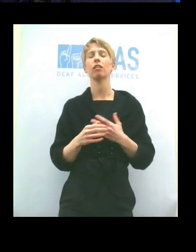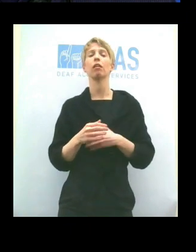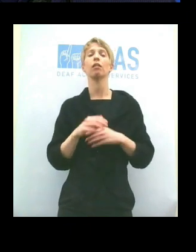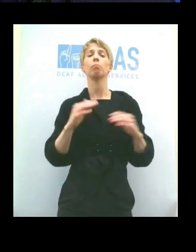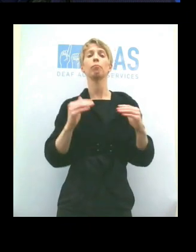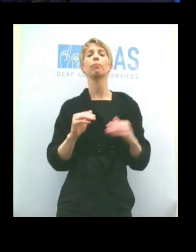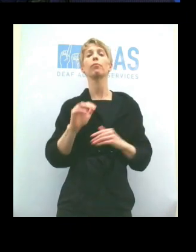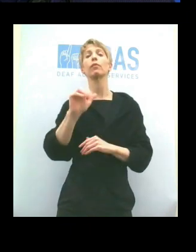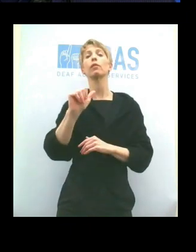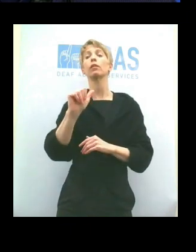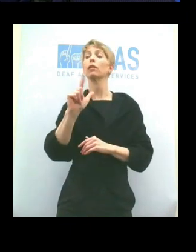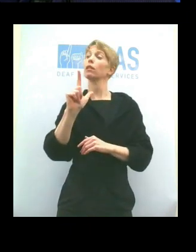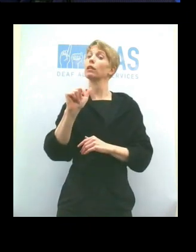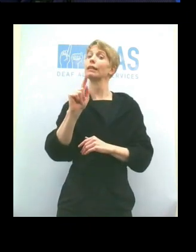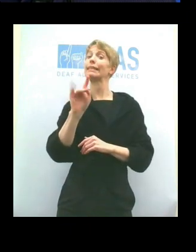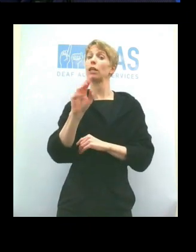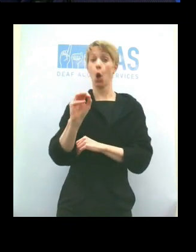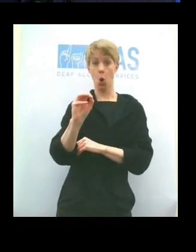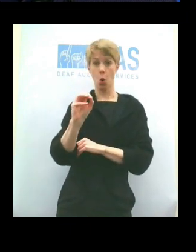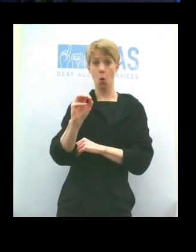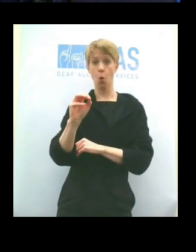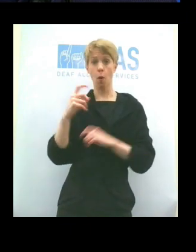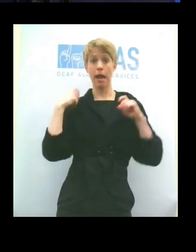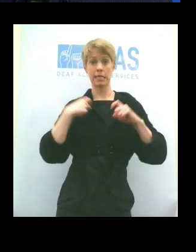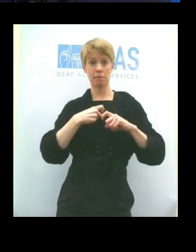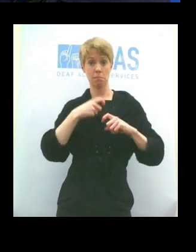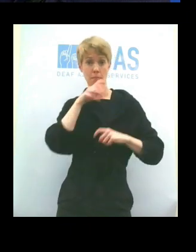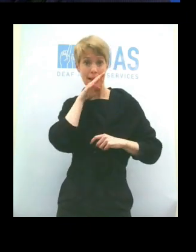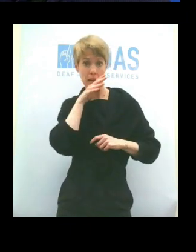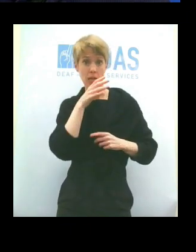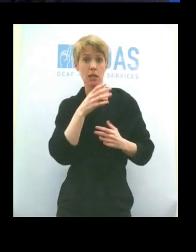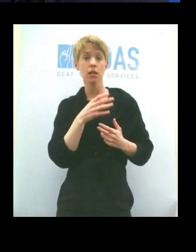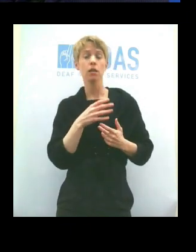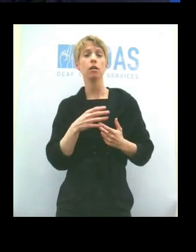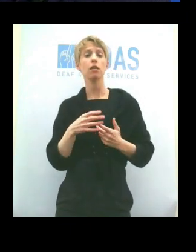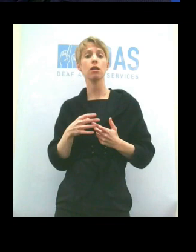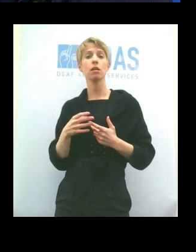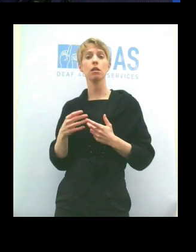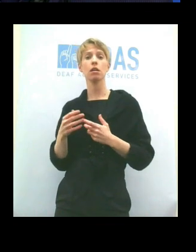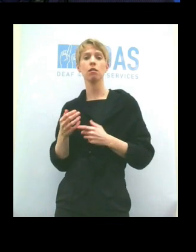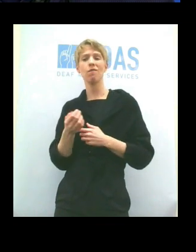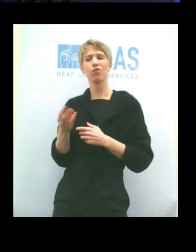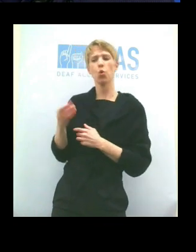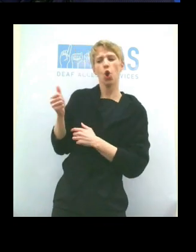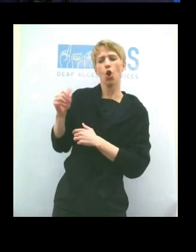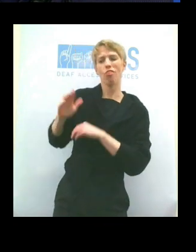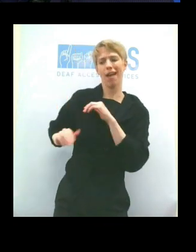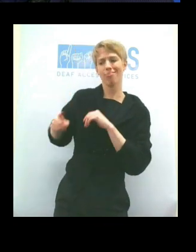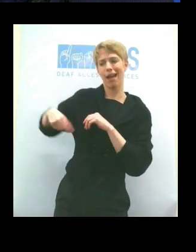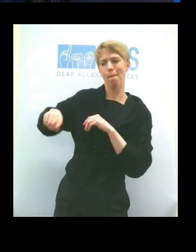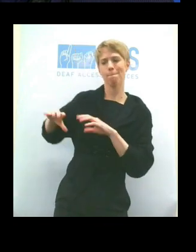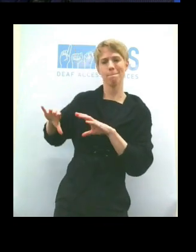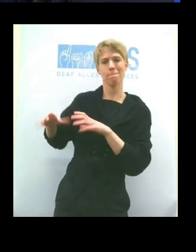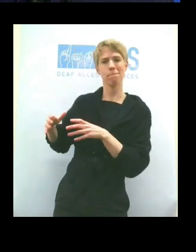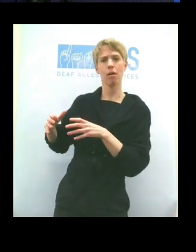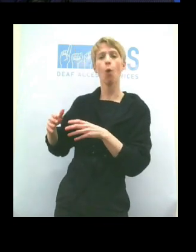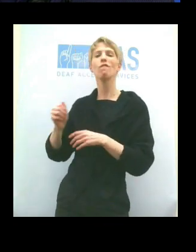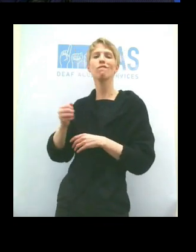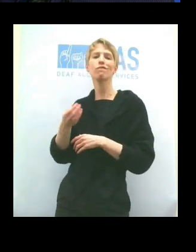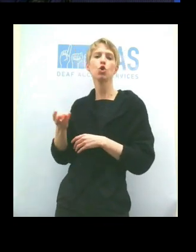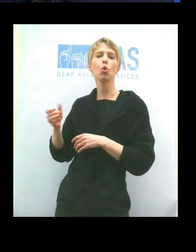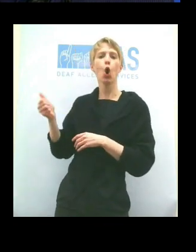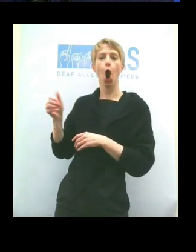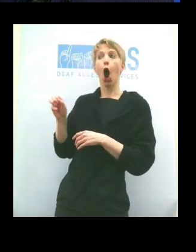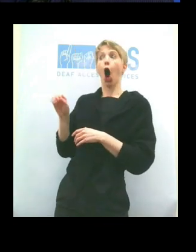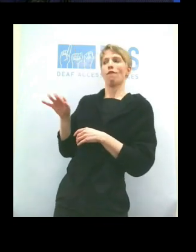Hispanic designation of ethnicity is still much smaller than what the actual population of Latinos is in Erie County.